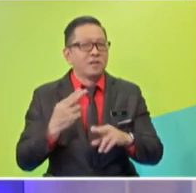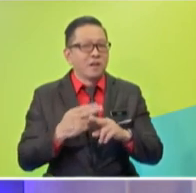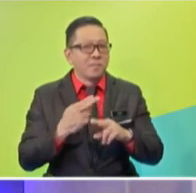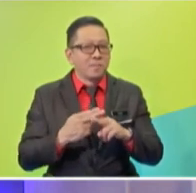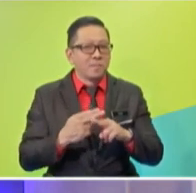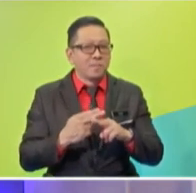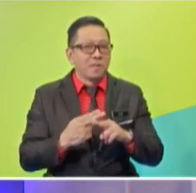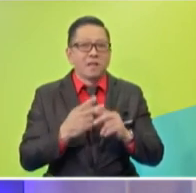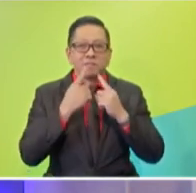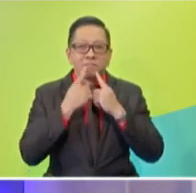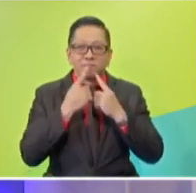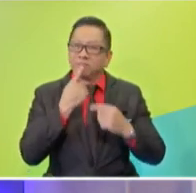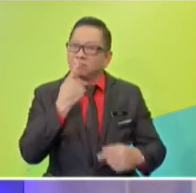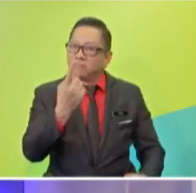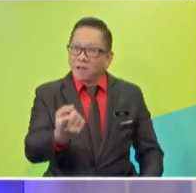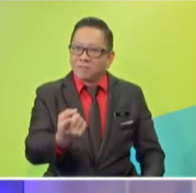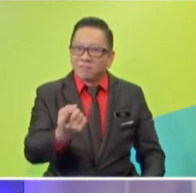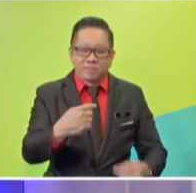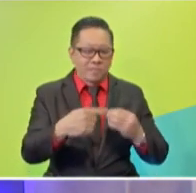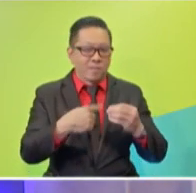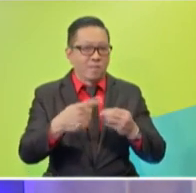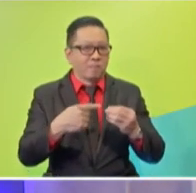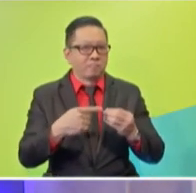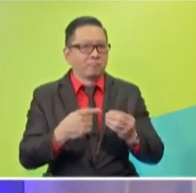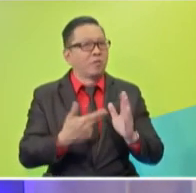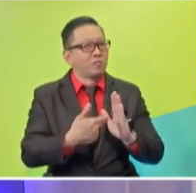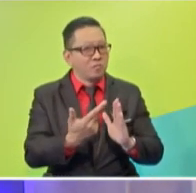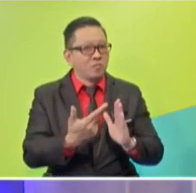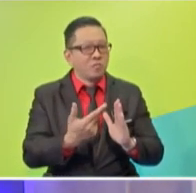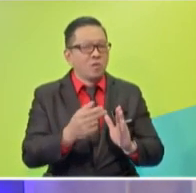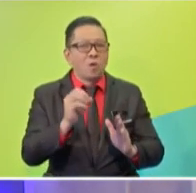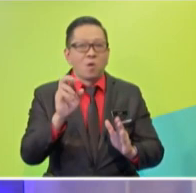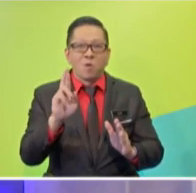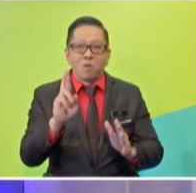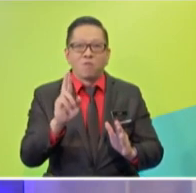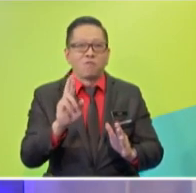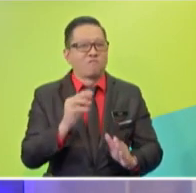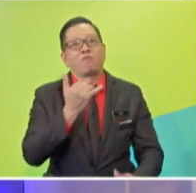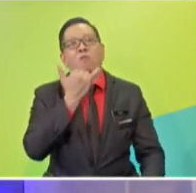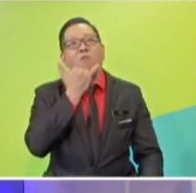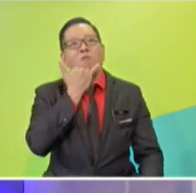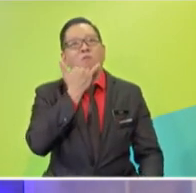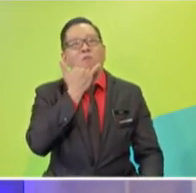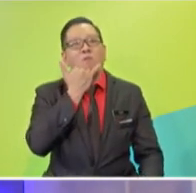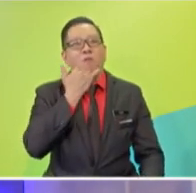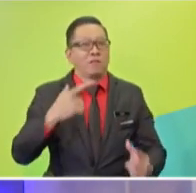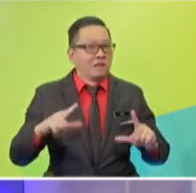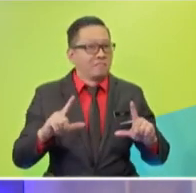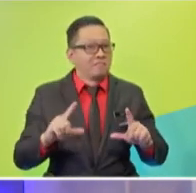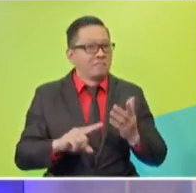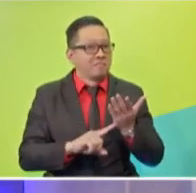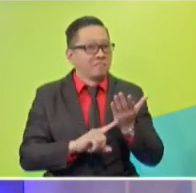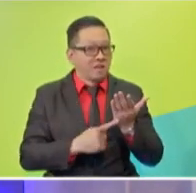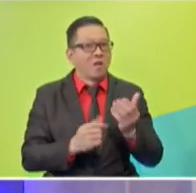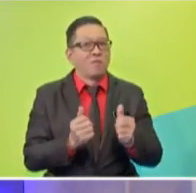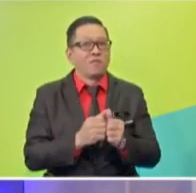and tell us whether the statement is true or false. Right. Okay, let's get started with the